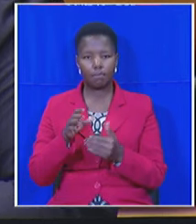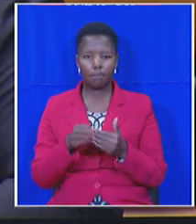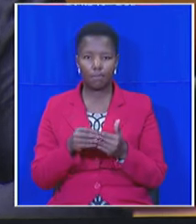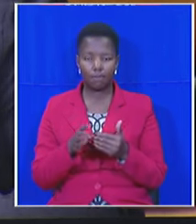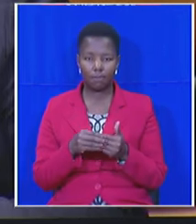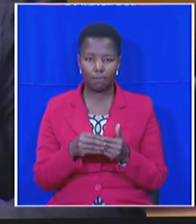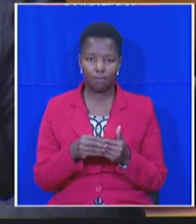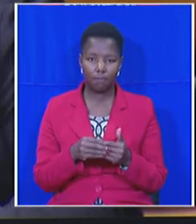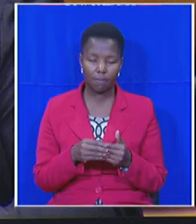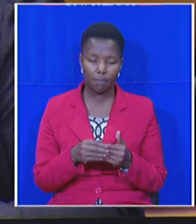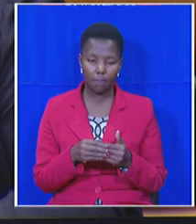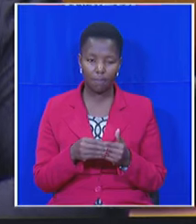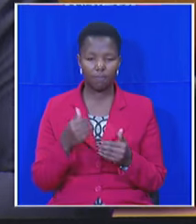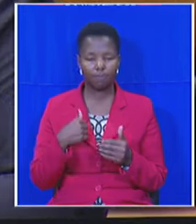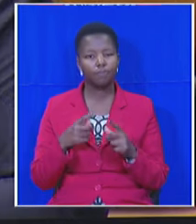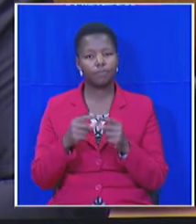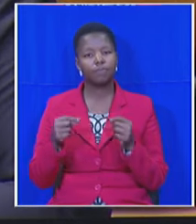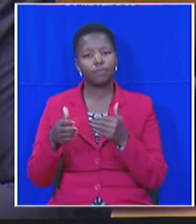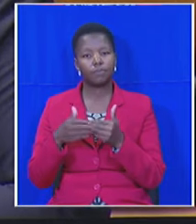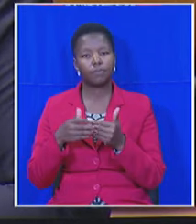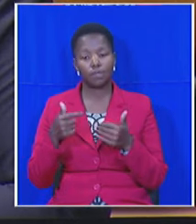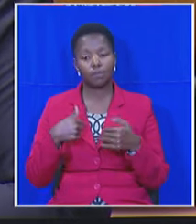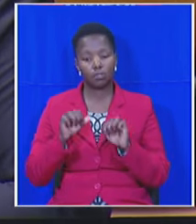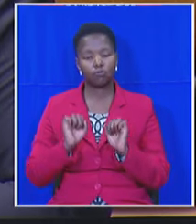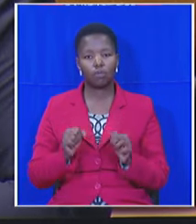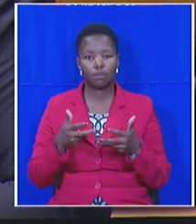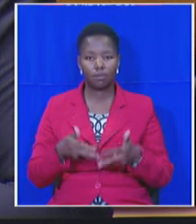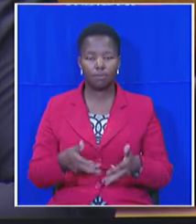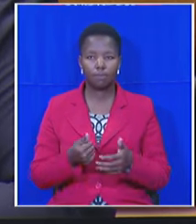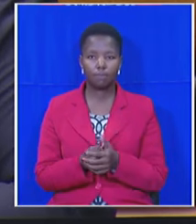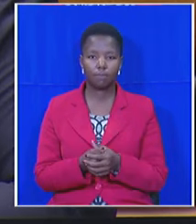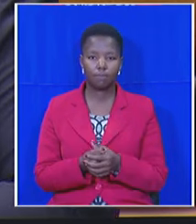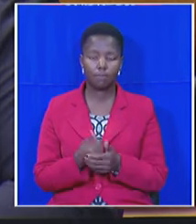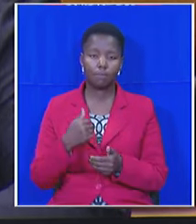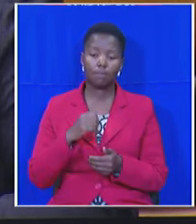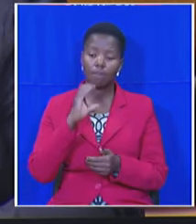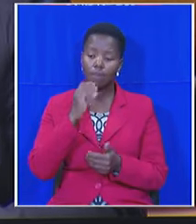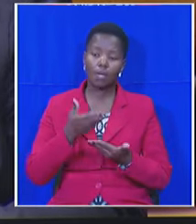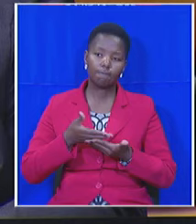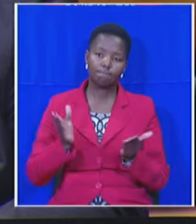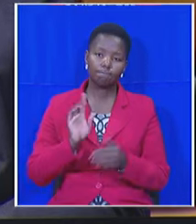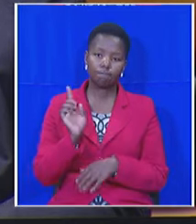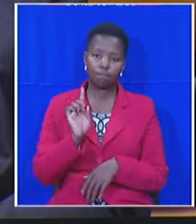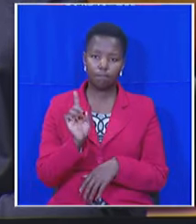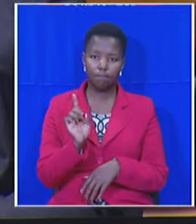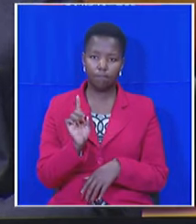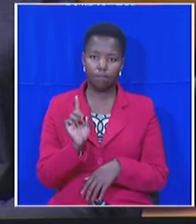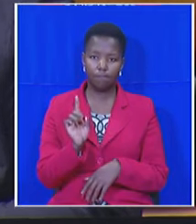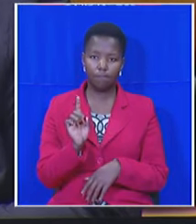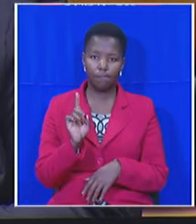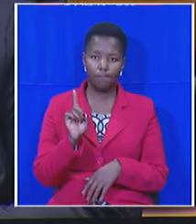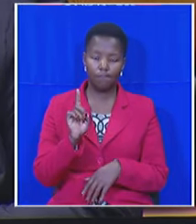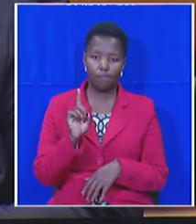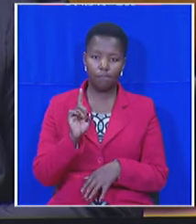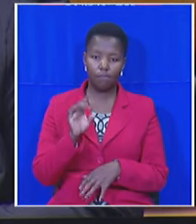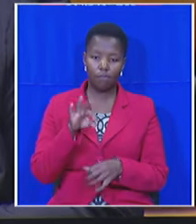member's vote when the voting session is closed by the chair. The question before the House is that the vote be agreed